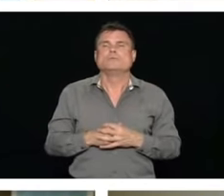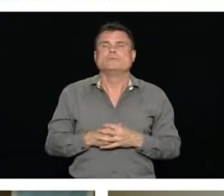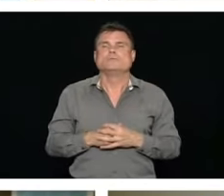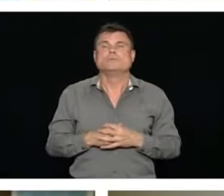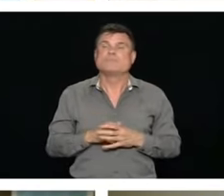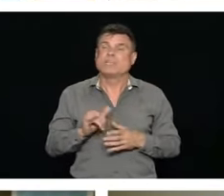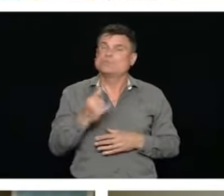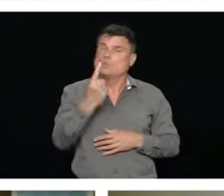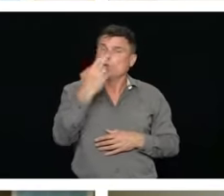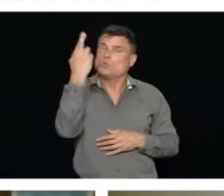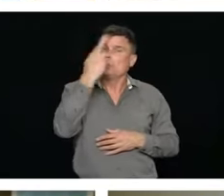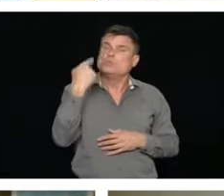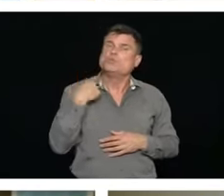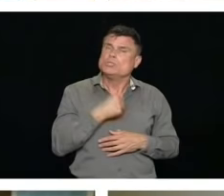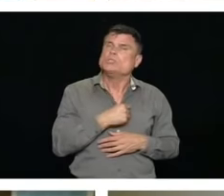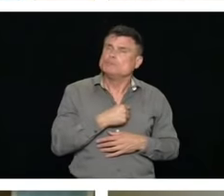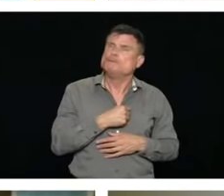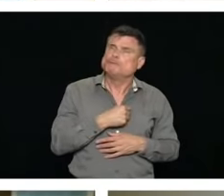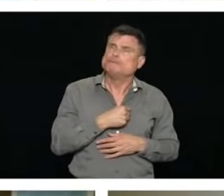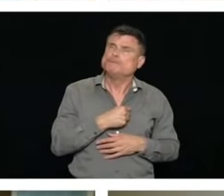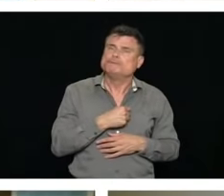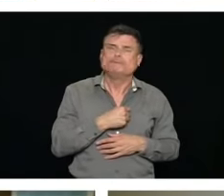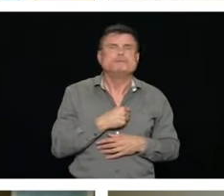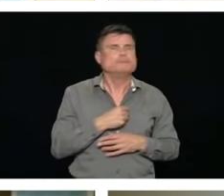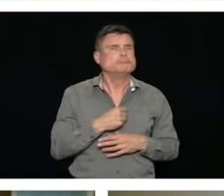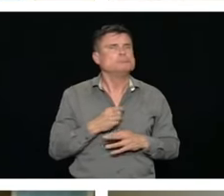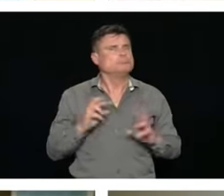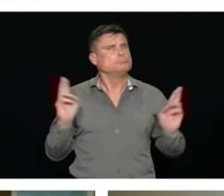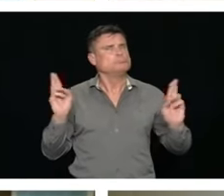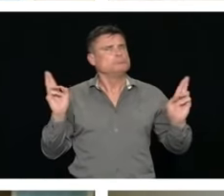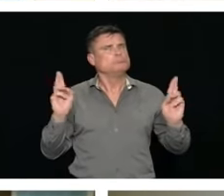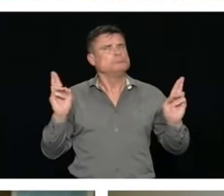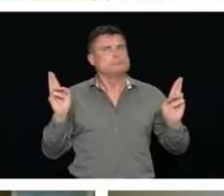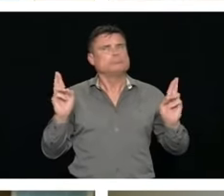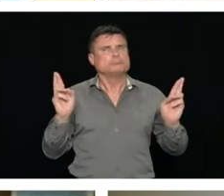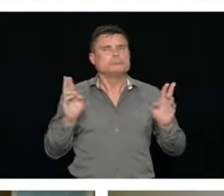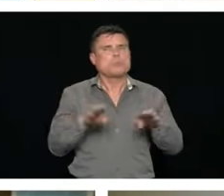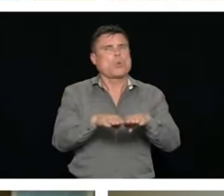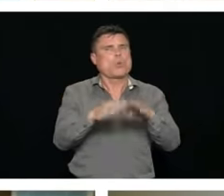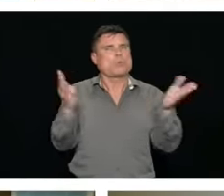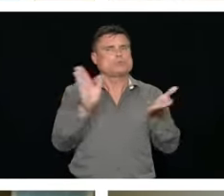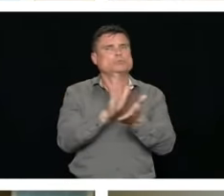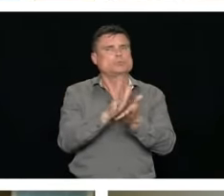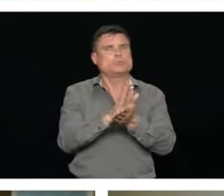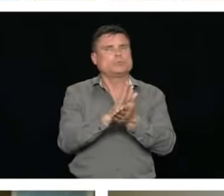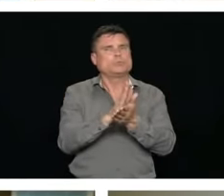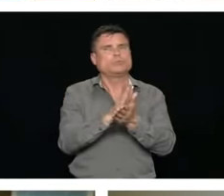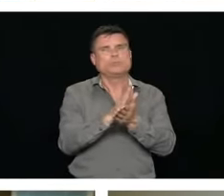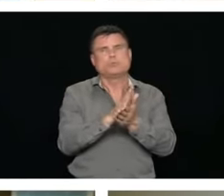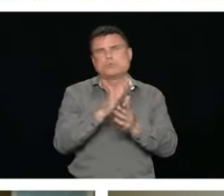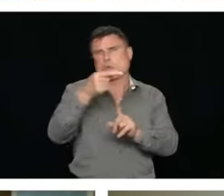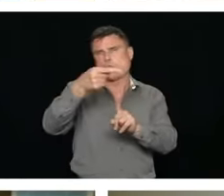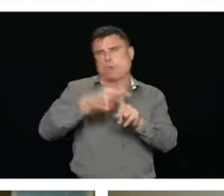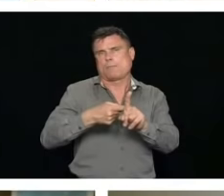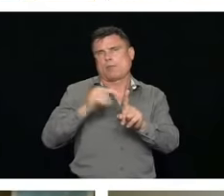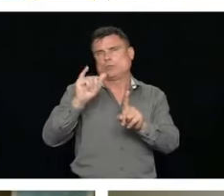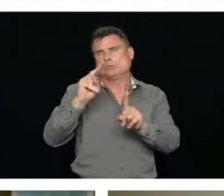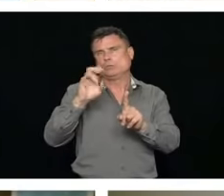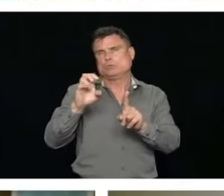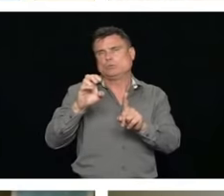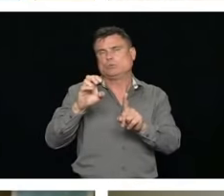Yeah, thank you, Minister. Good question here from Kathy Langley. A question about masks and PPE in